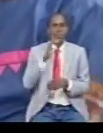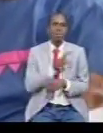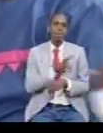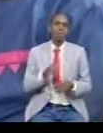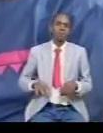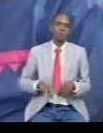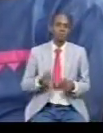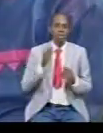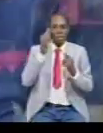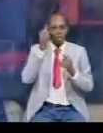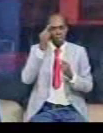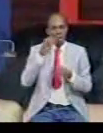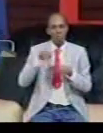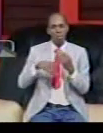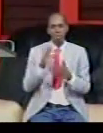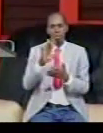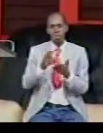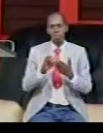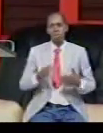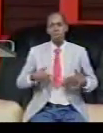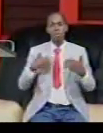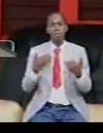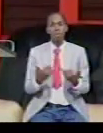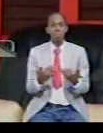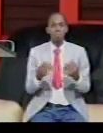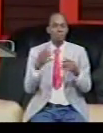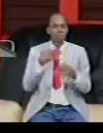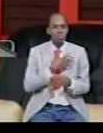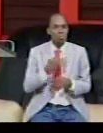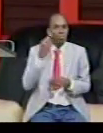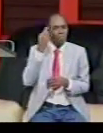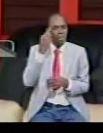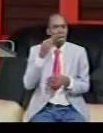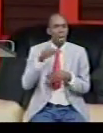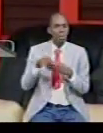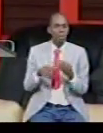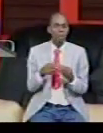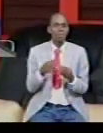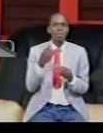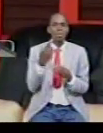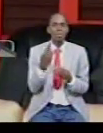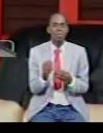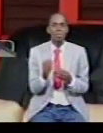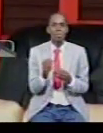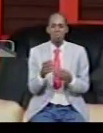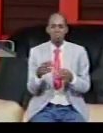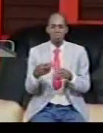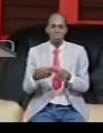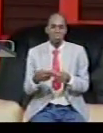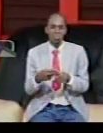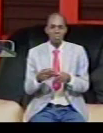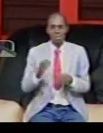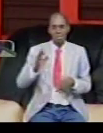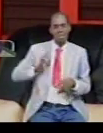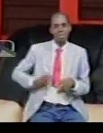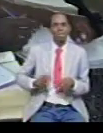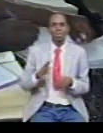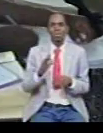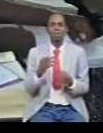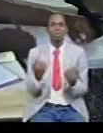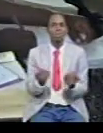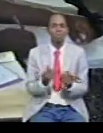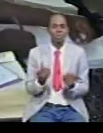Think about your life now and think about the gains, temporary gain of sin,